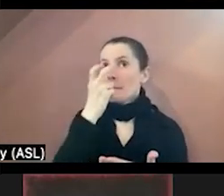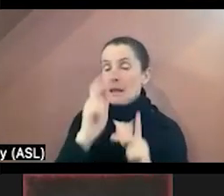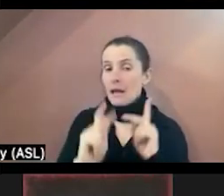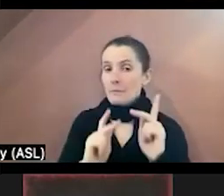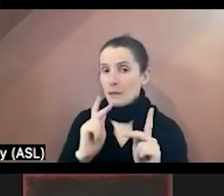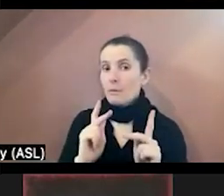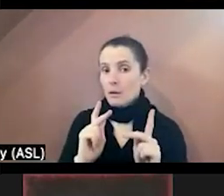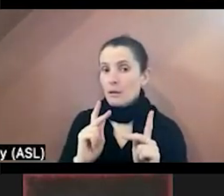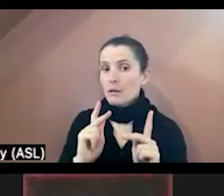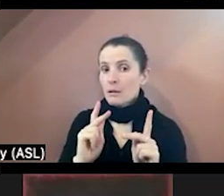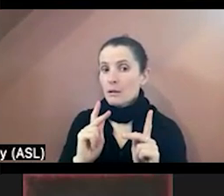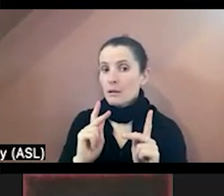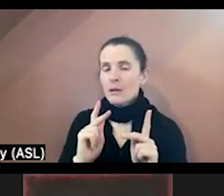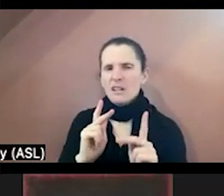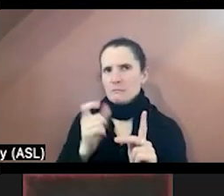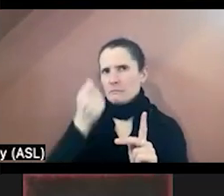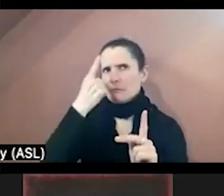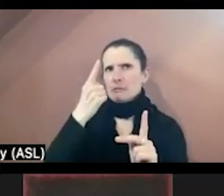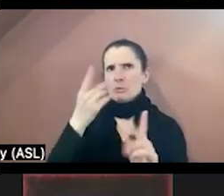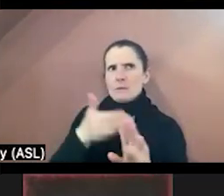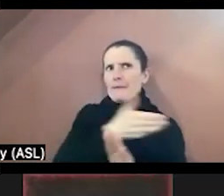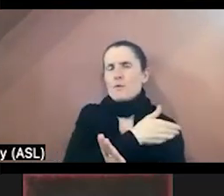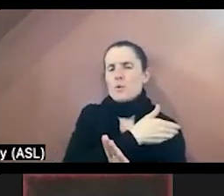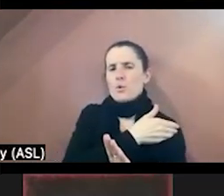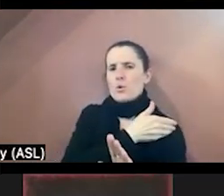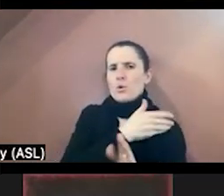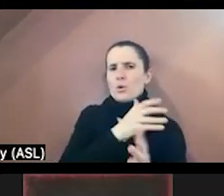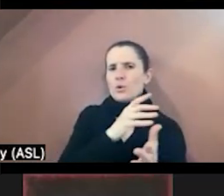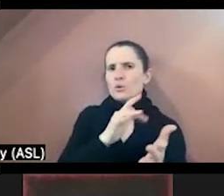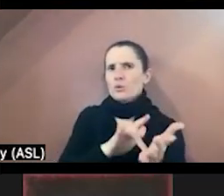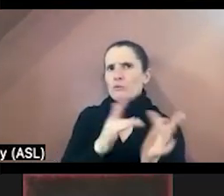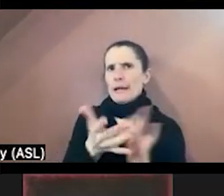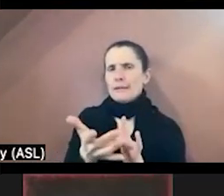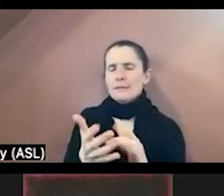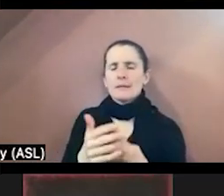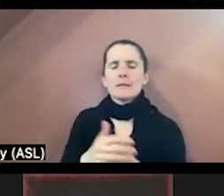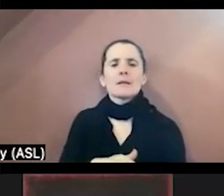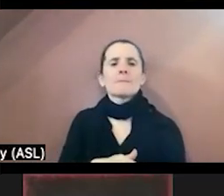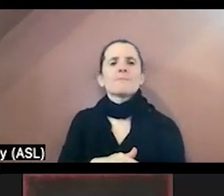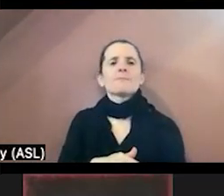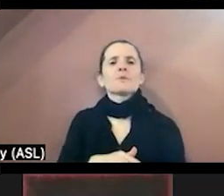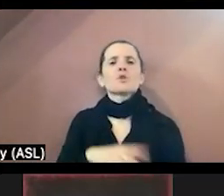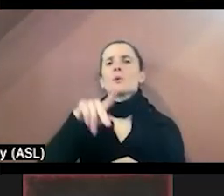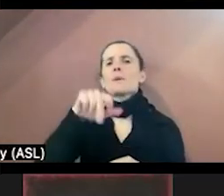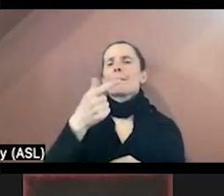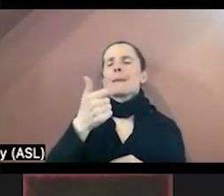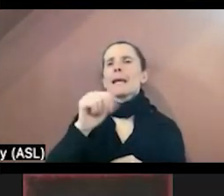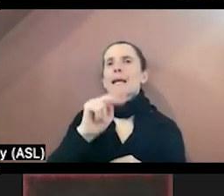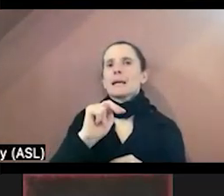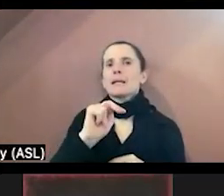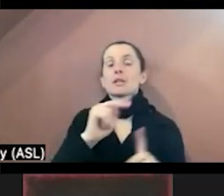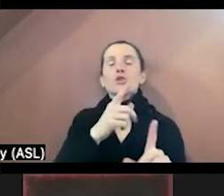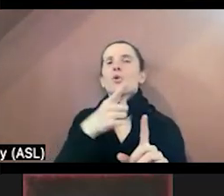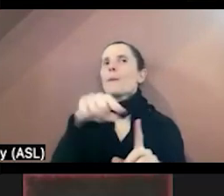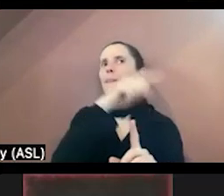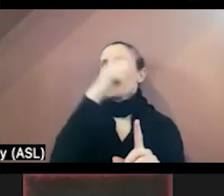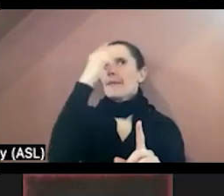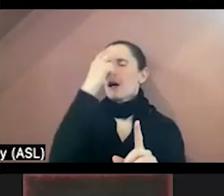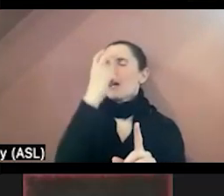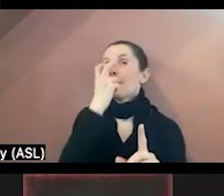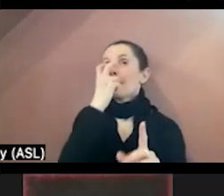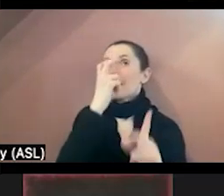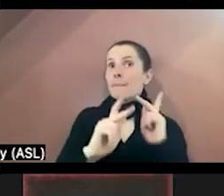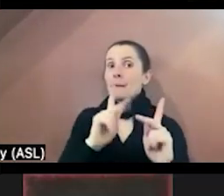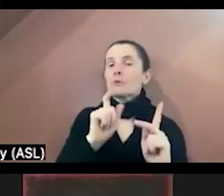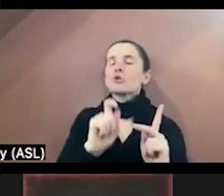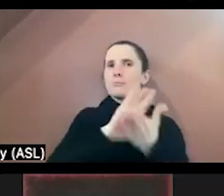were not Christians at that time. I'd say like pagan priests, like druids, because thanks to their different ability to perceive the world, they